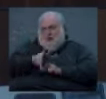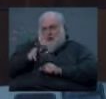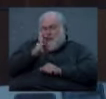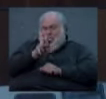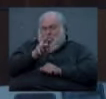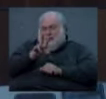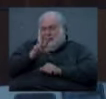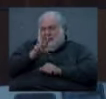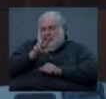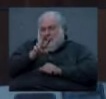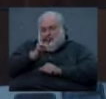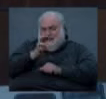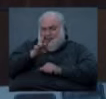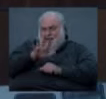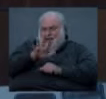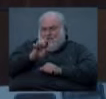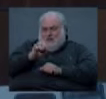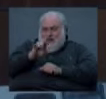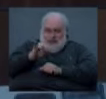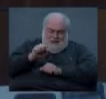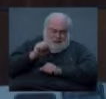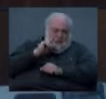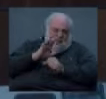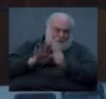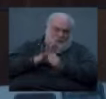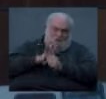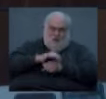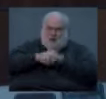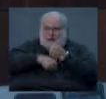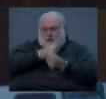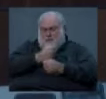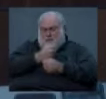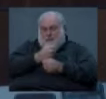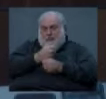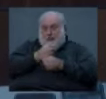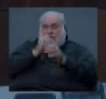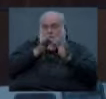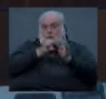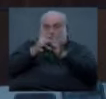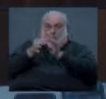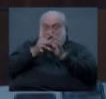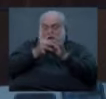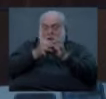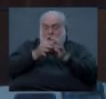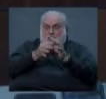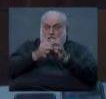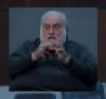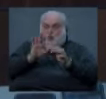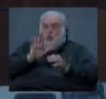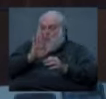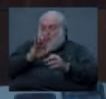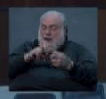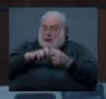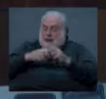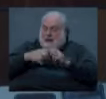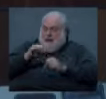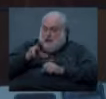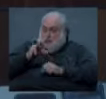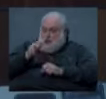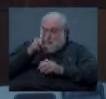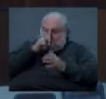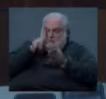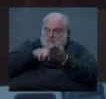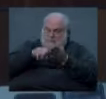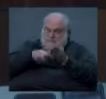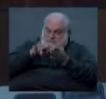365, 367 calls that we may receive for the year. As it relates to the issues that you had, we will make certain that we look into